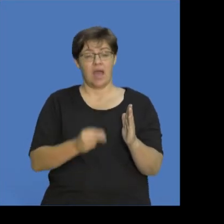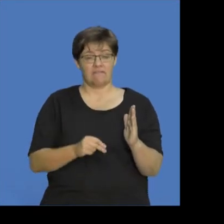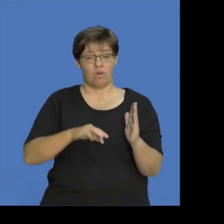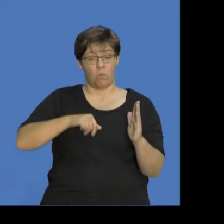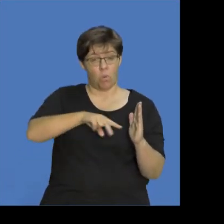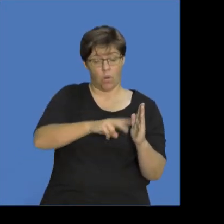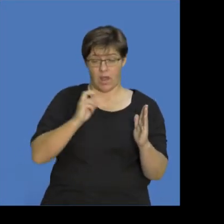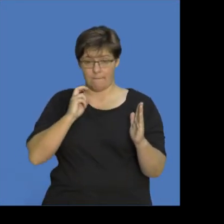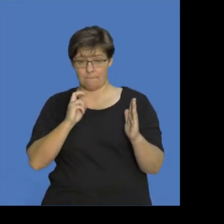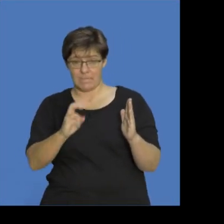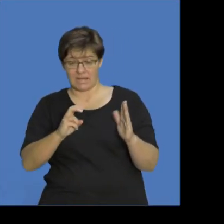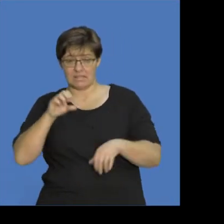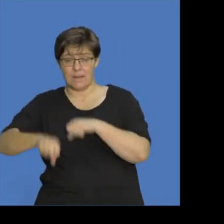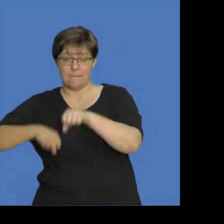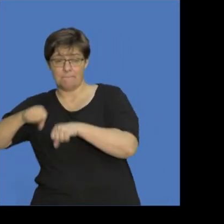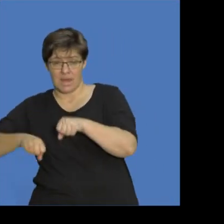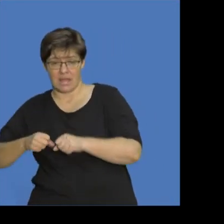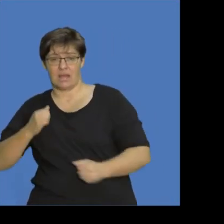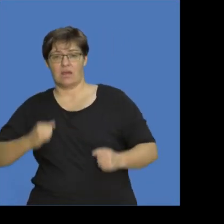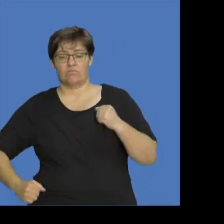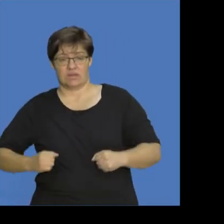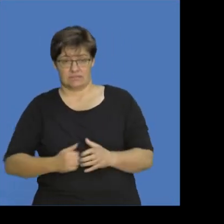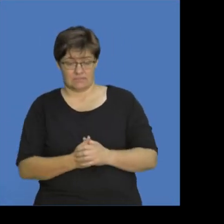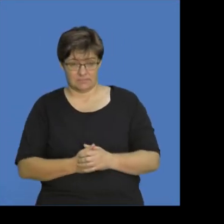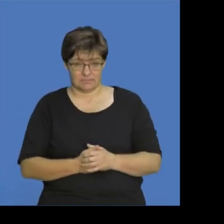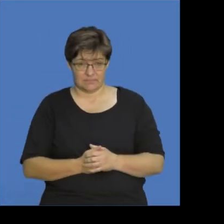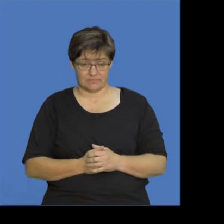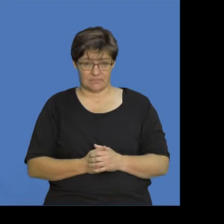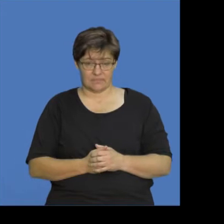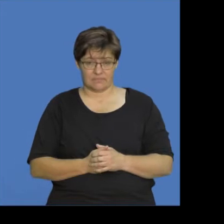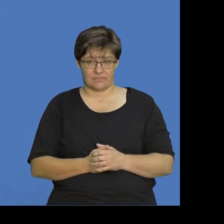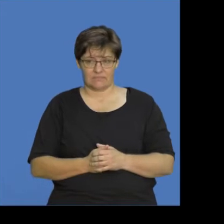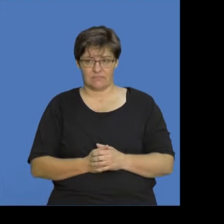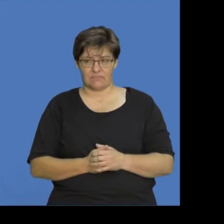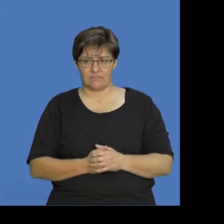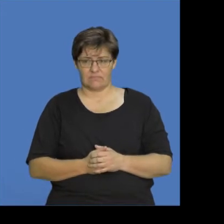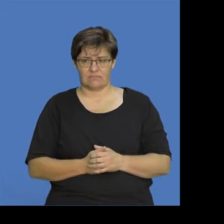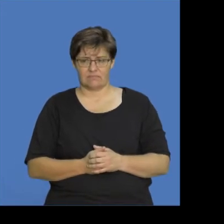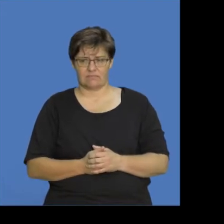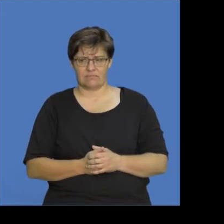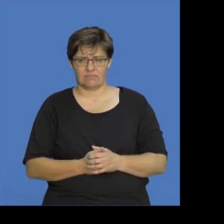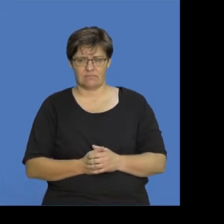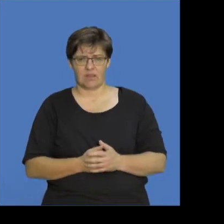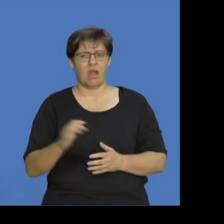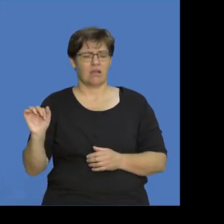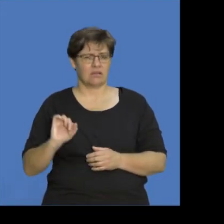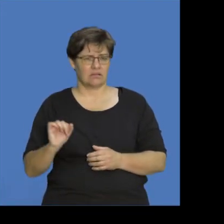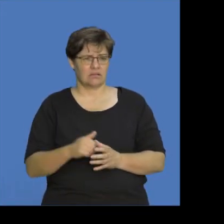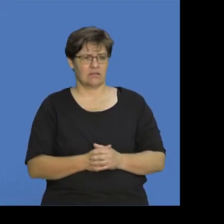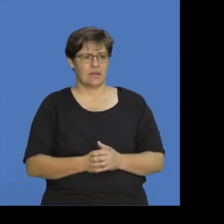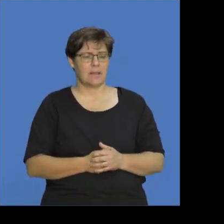bus, bike, and run. Okay? Remember, frequency is, if we go